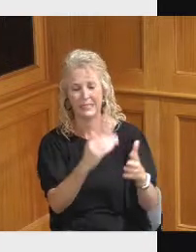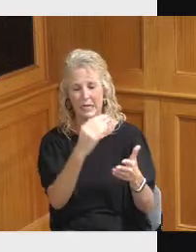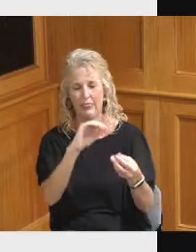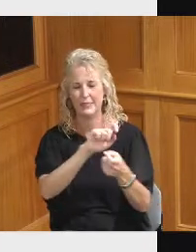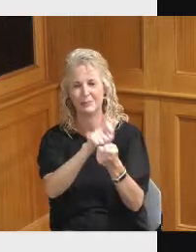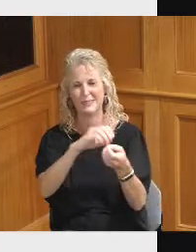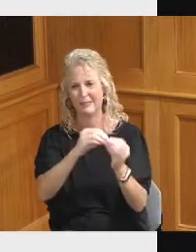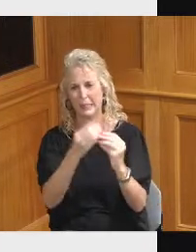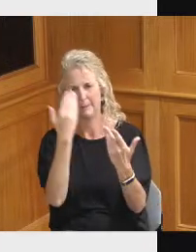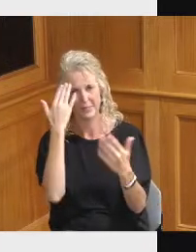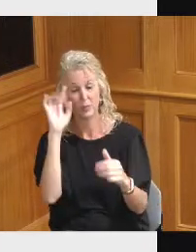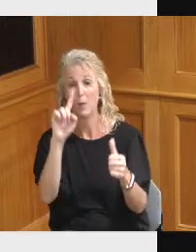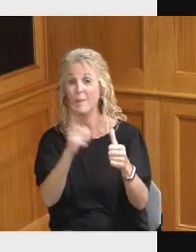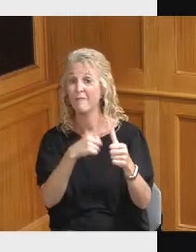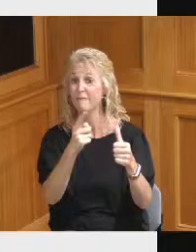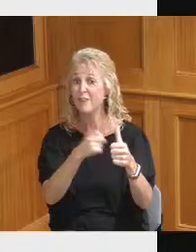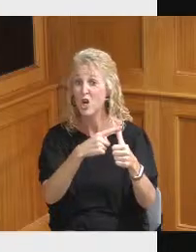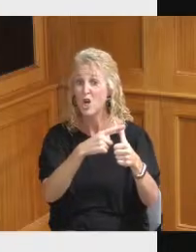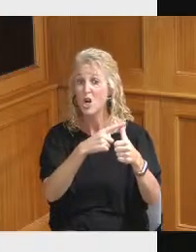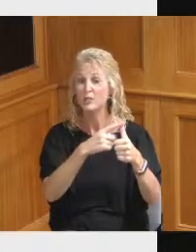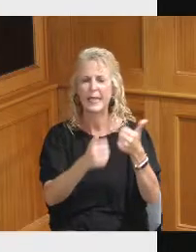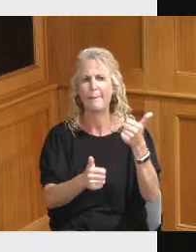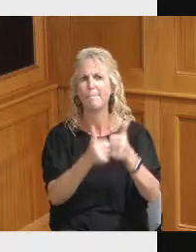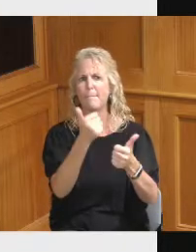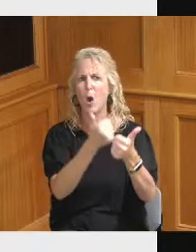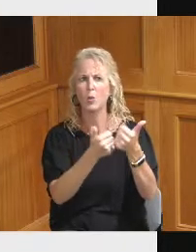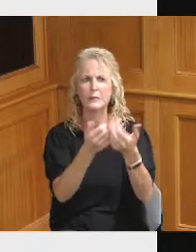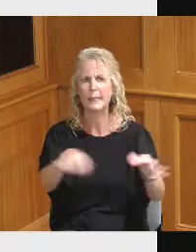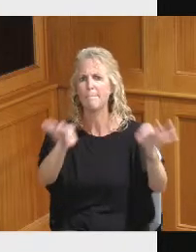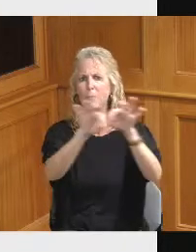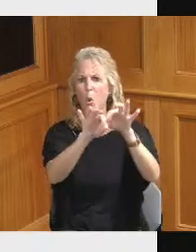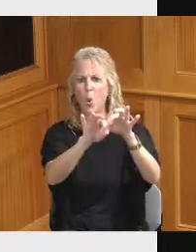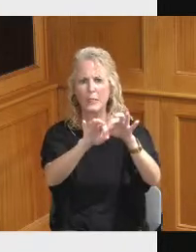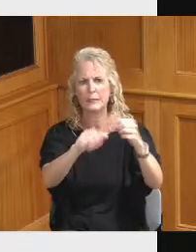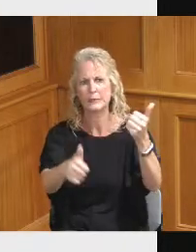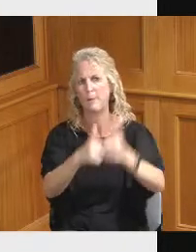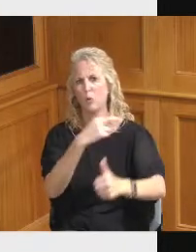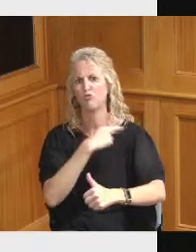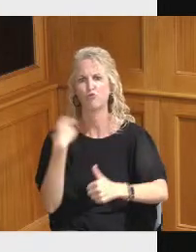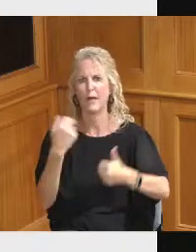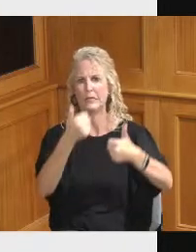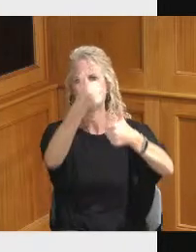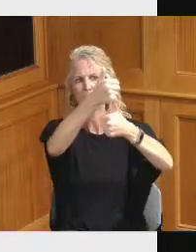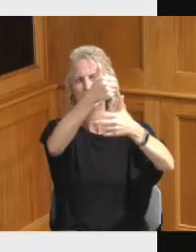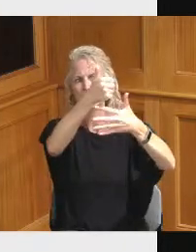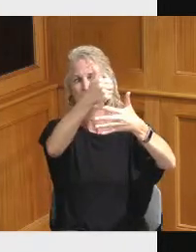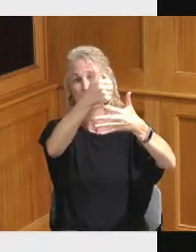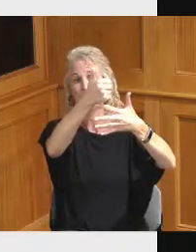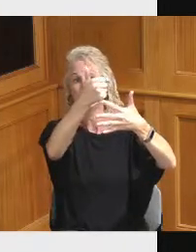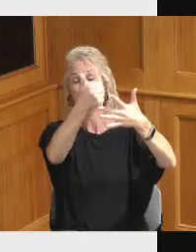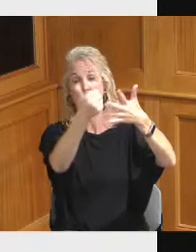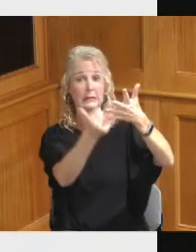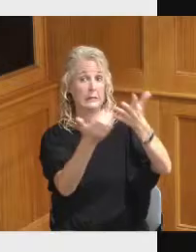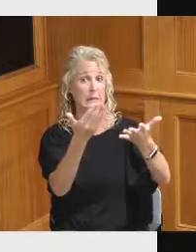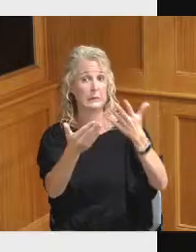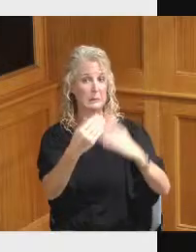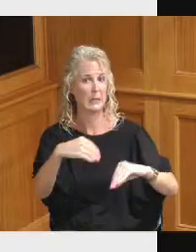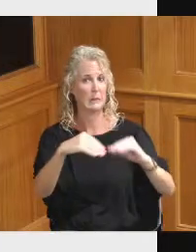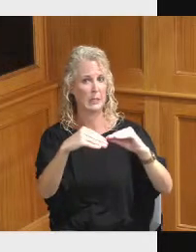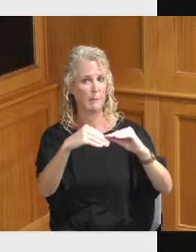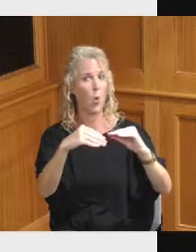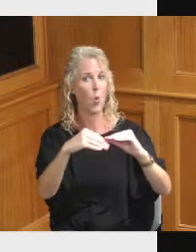but we would do a first tranche and then a second tranche. And then we wouldn't necessarily stop at 2 acres. We could go further,